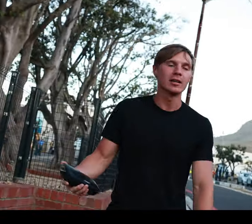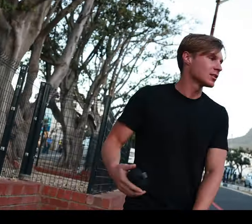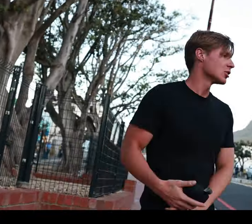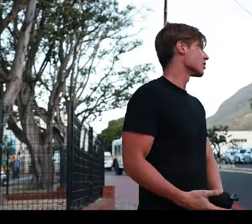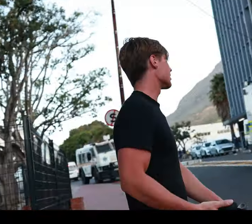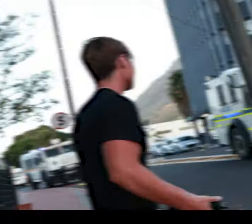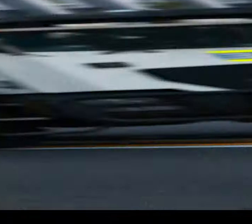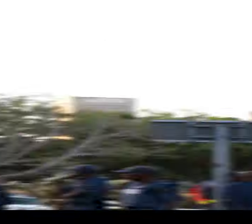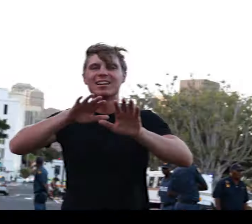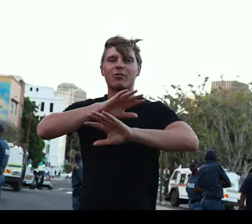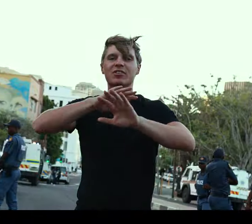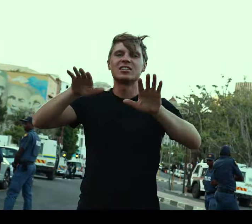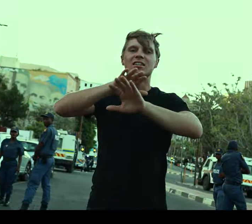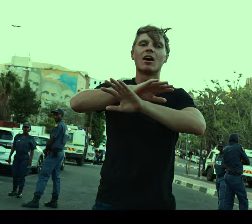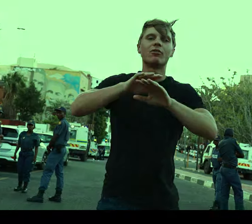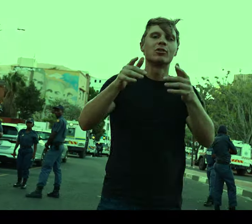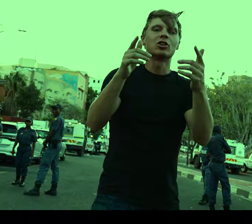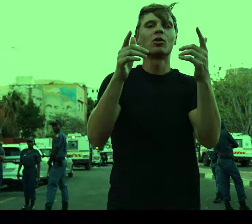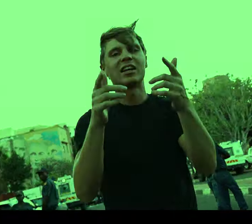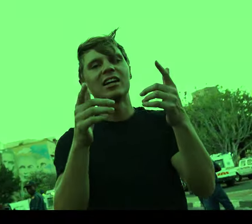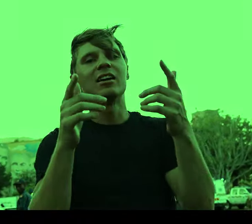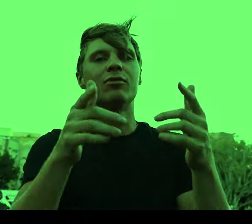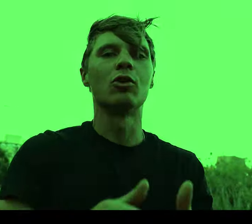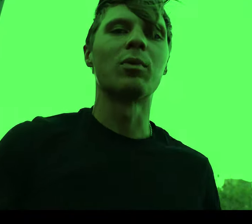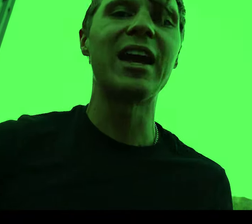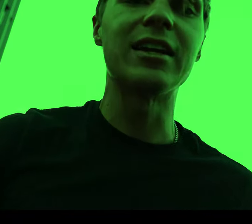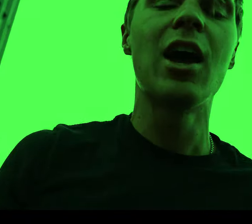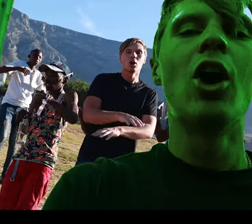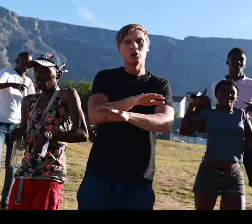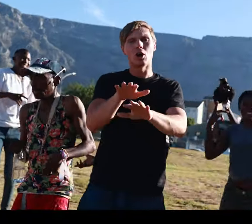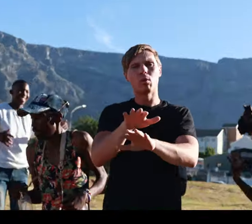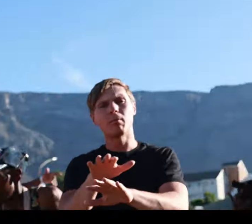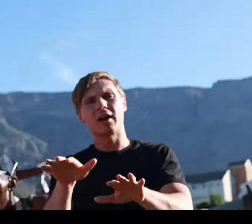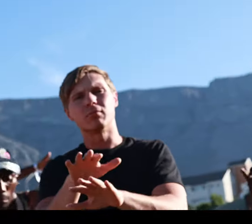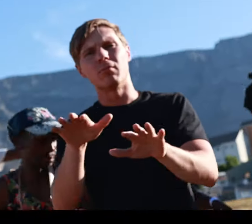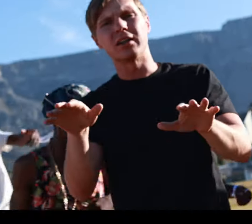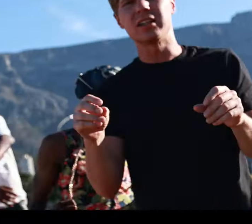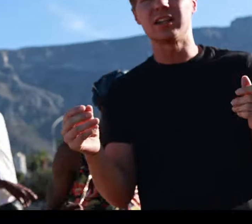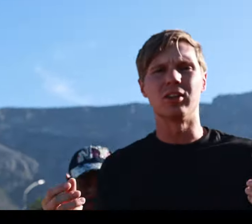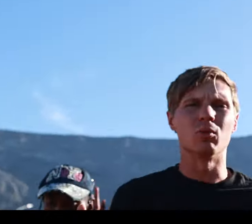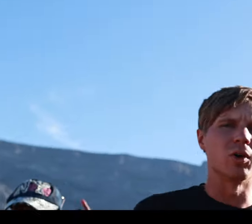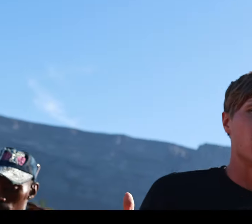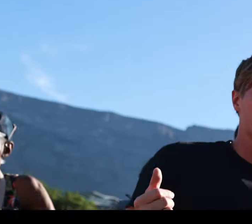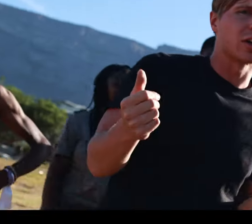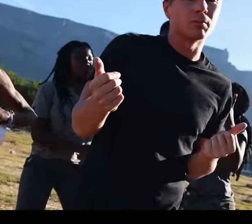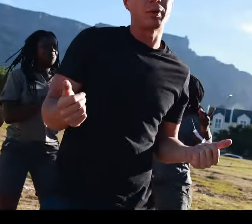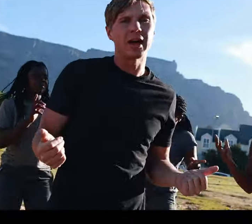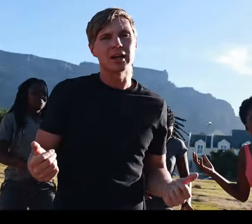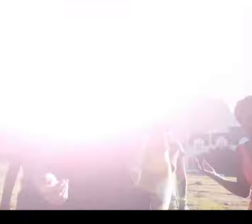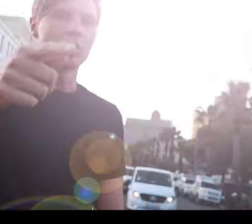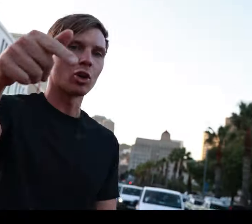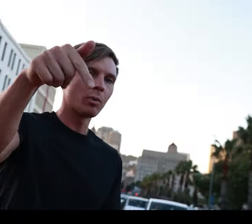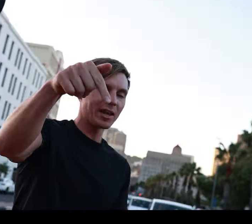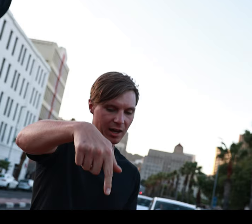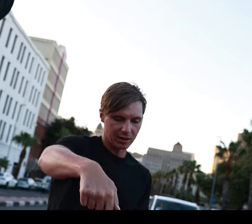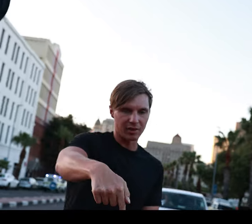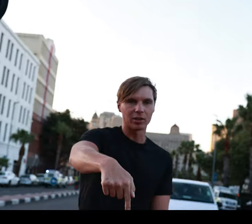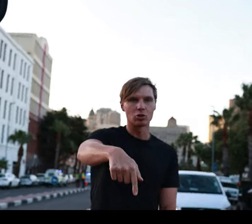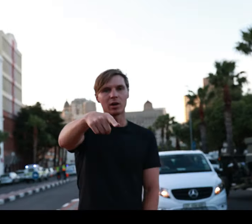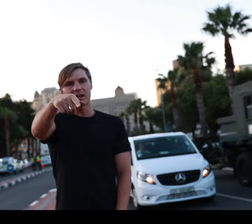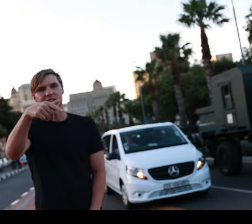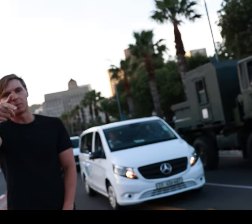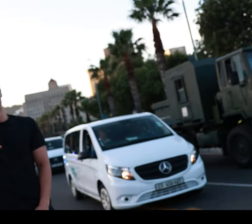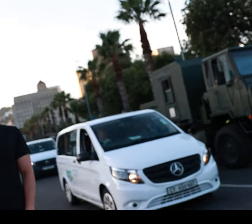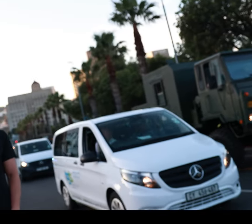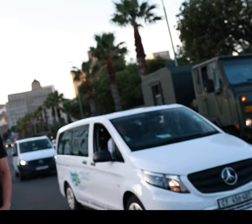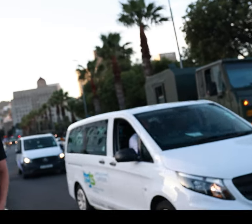for us to say enough is enough with your evil reign. No amount of money in the world can pay your way out of